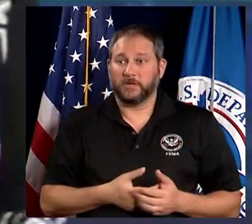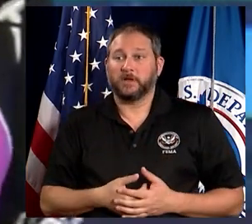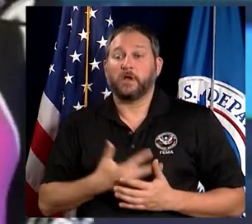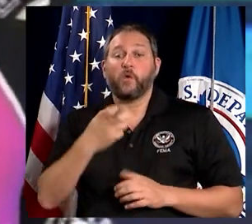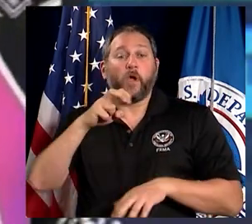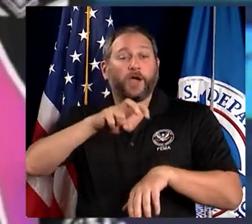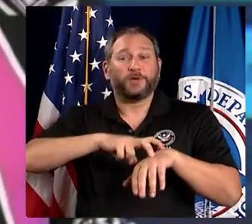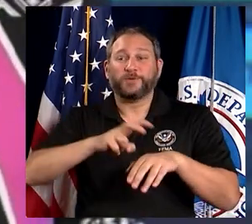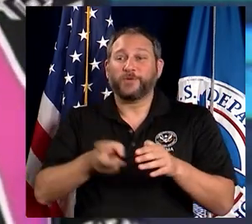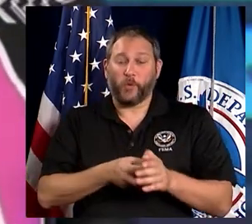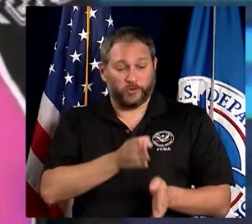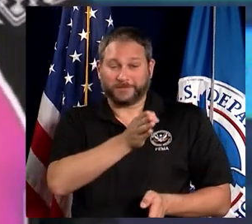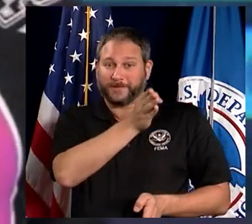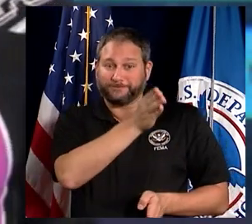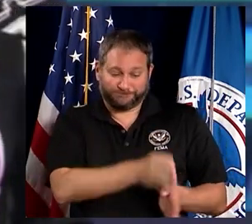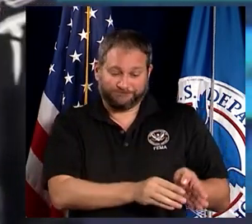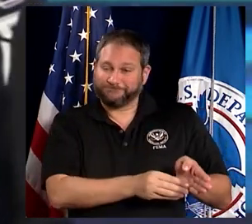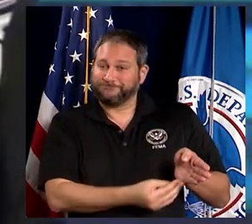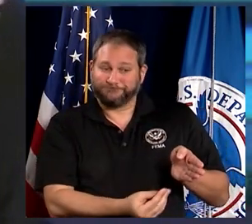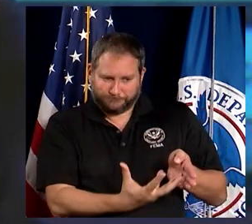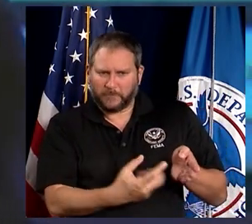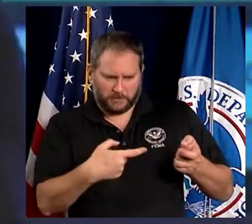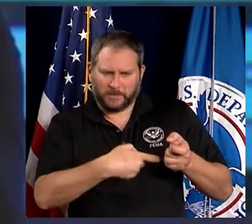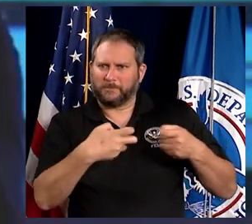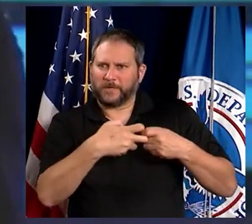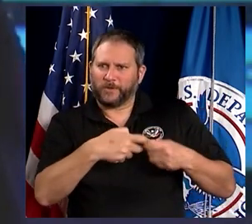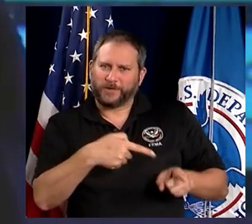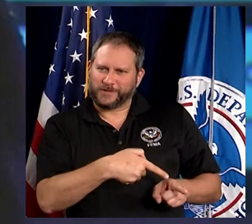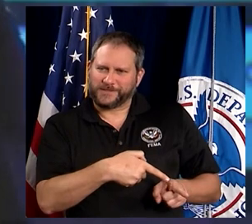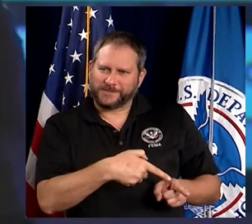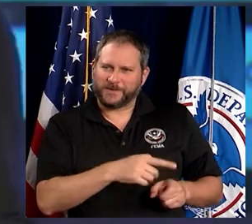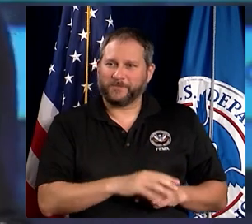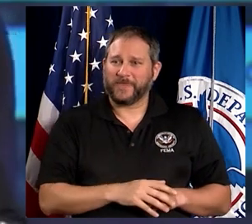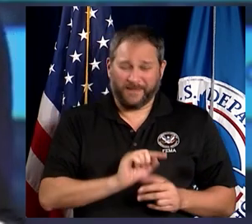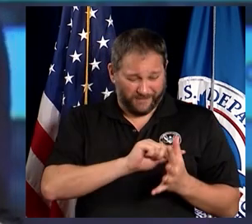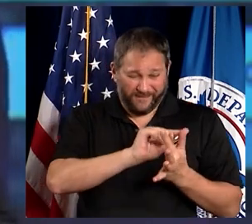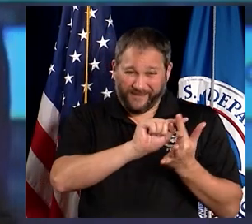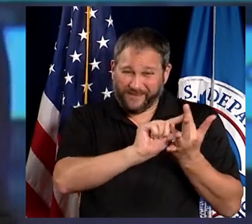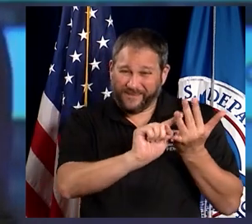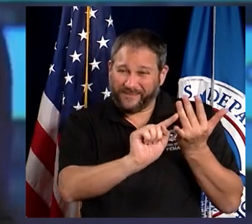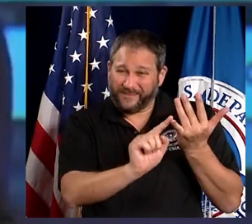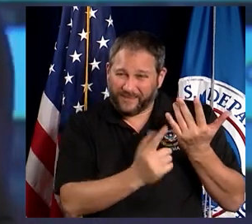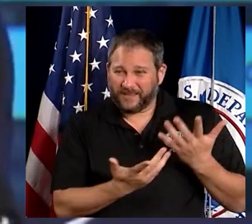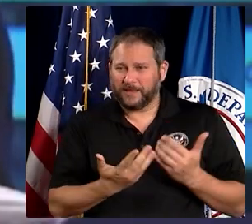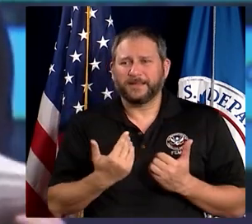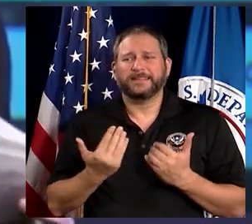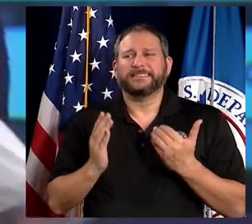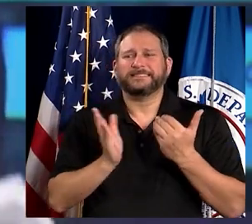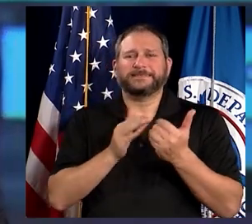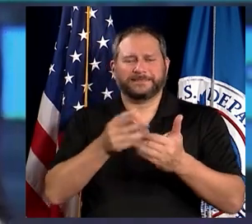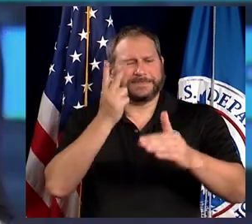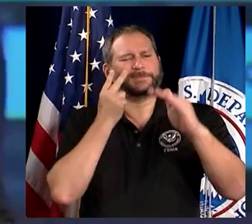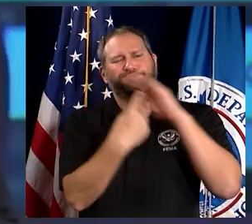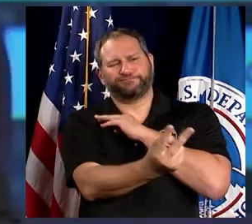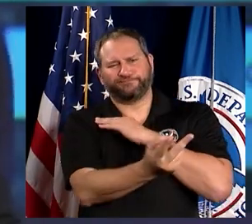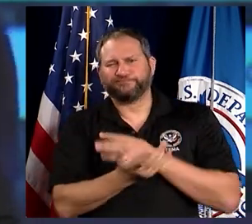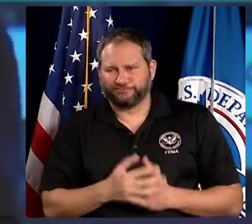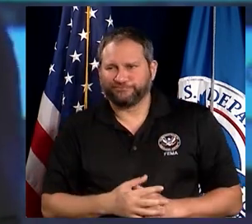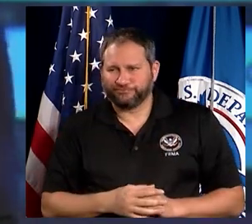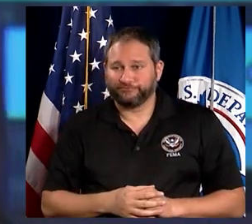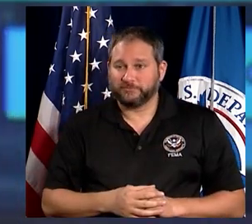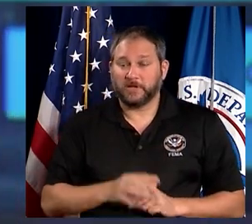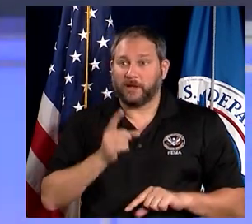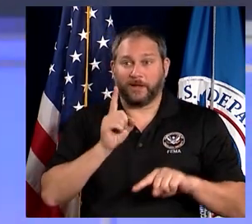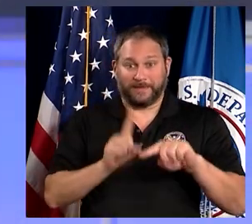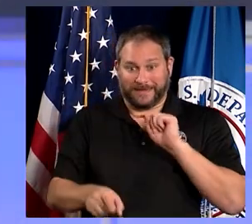bread. All of these things, some more predictable than others, affect frequency.